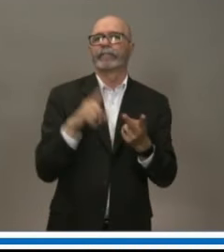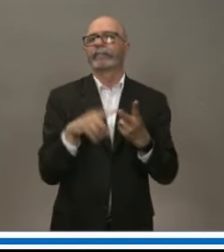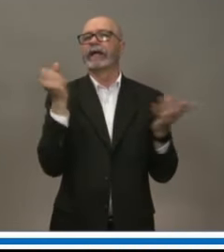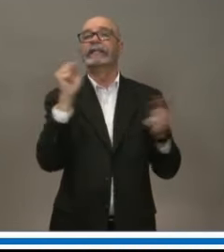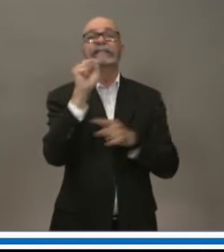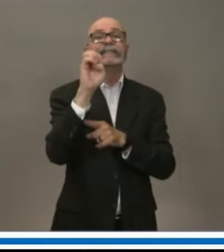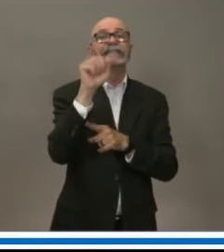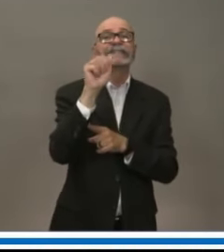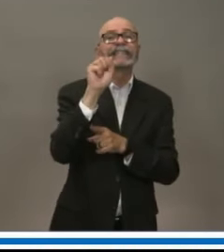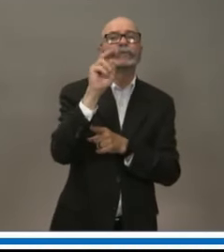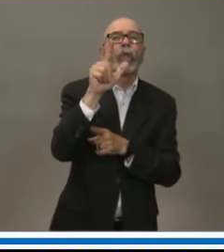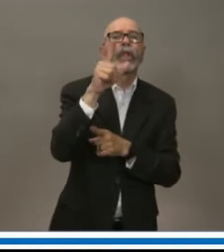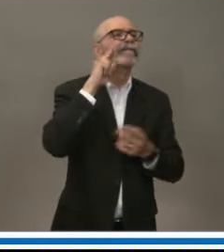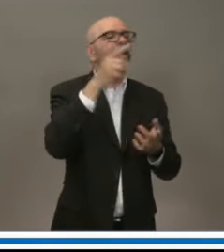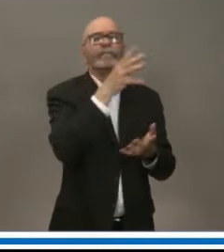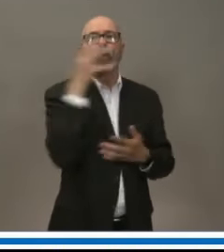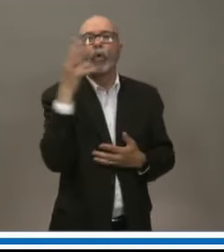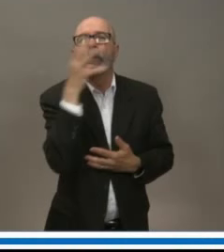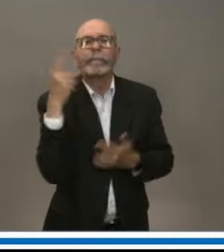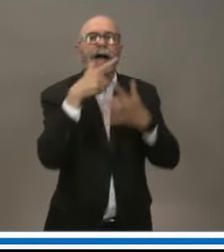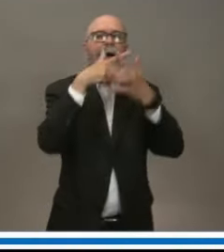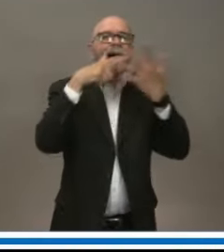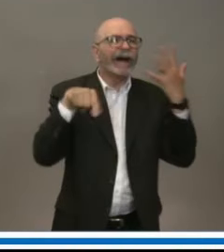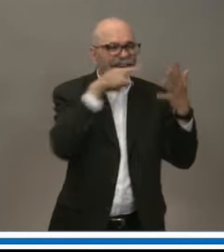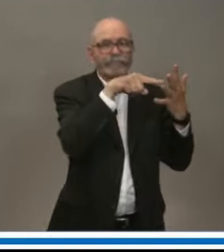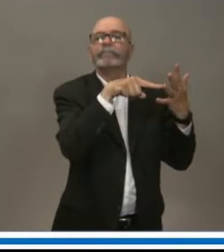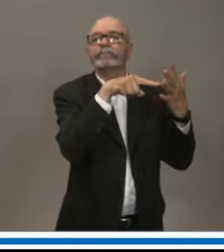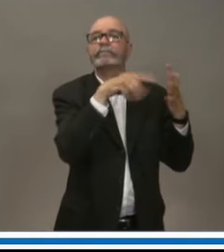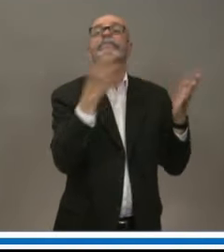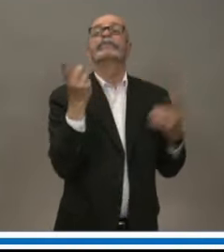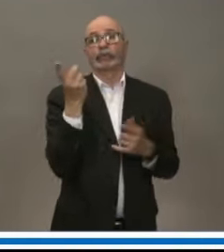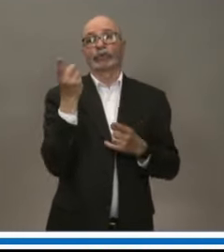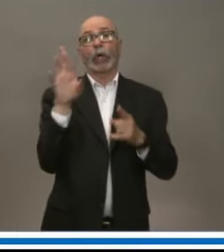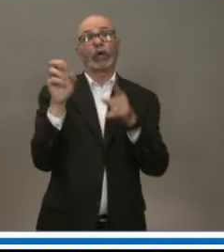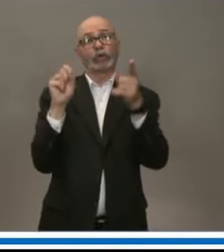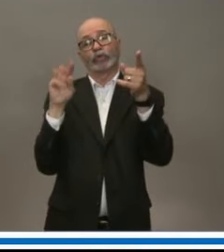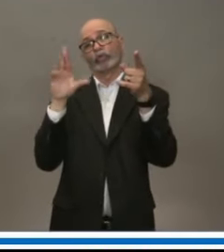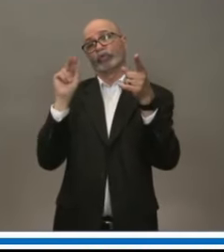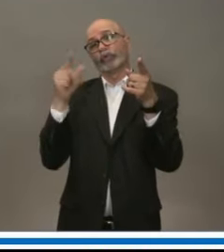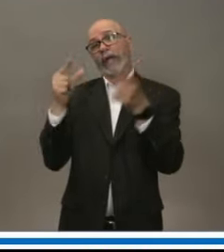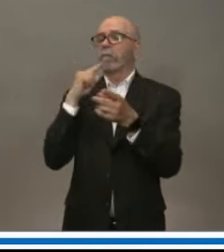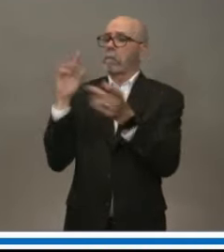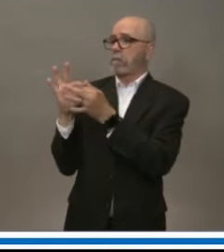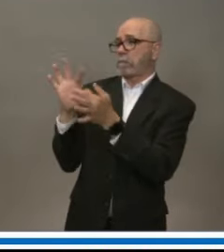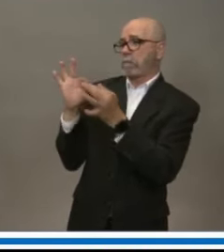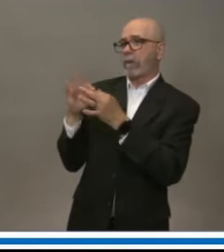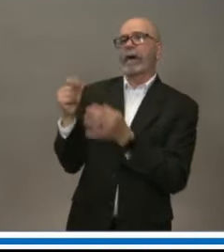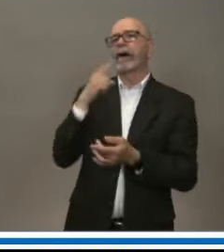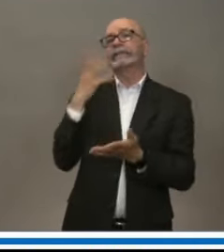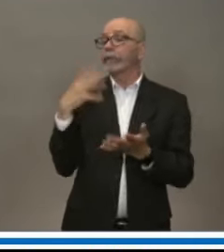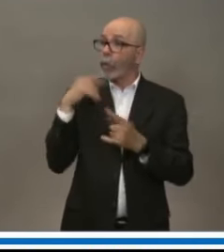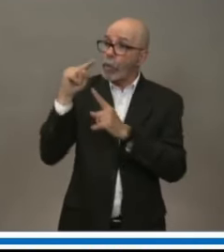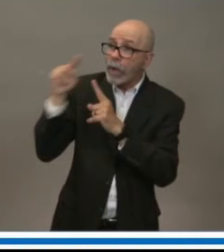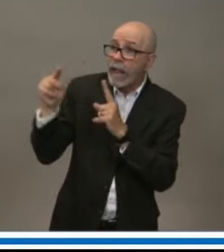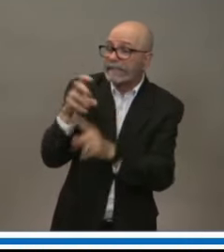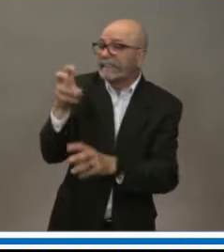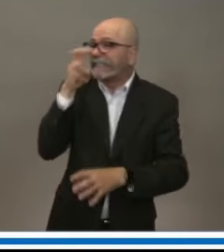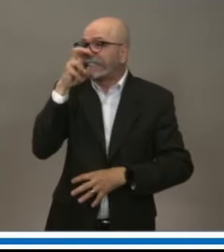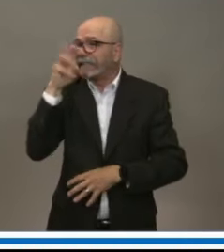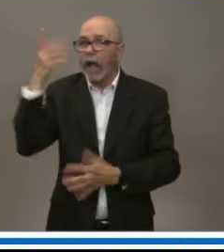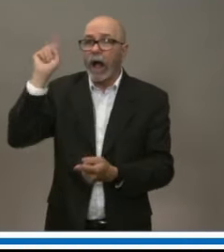workers we have in this province, and given that Dr. Strang has said that even when restrictions get eased, it's not going to be going from nothing